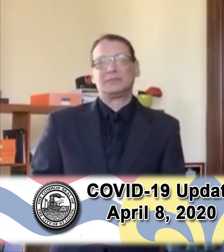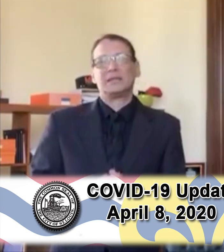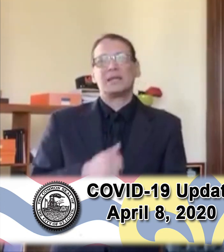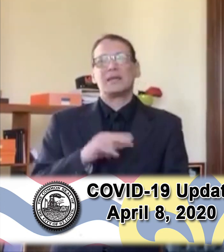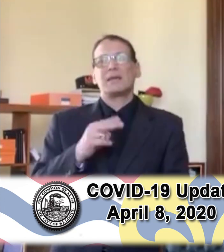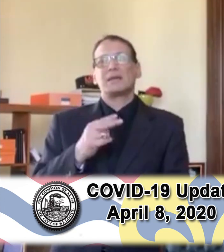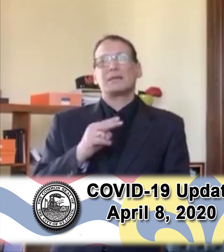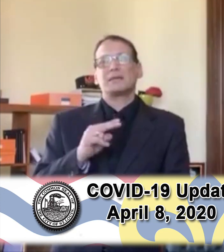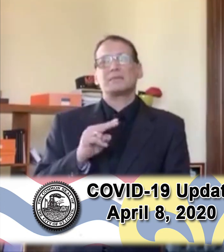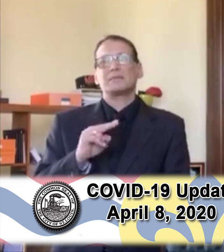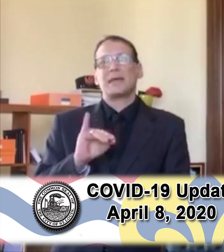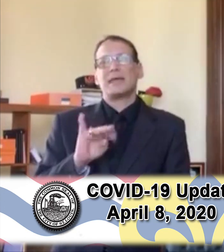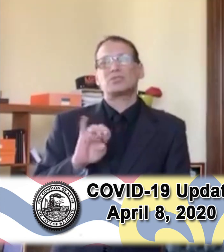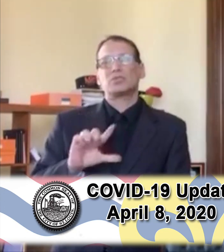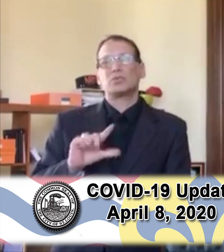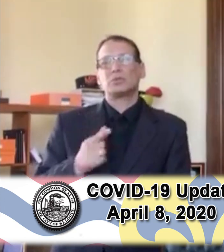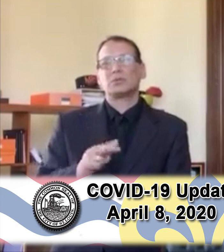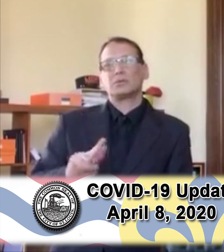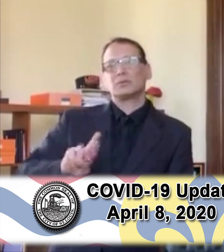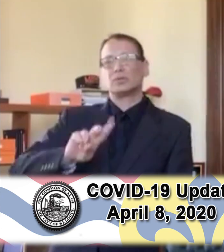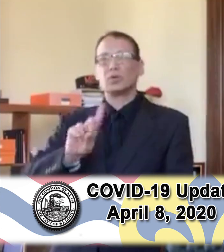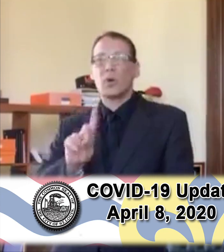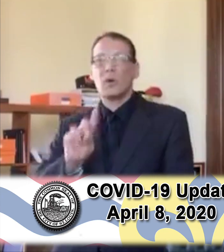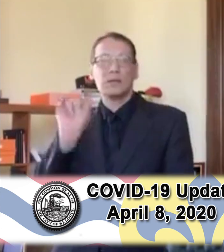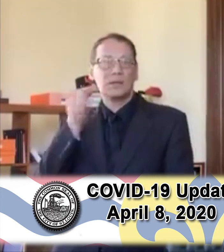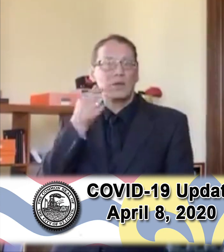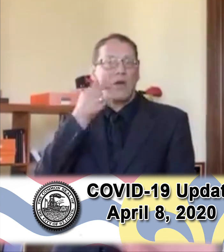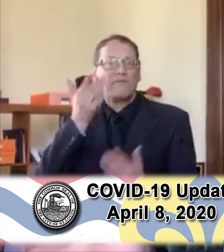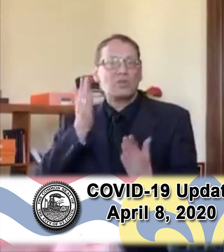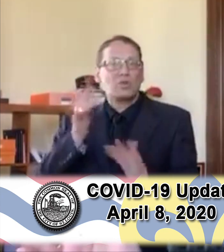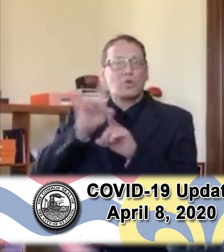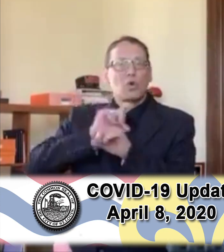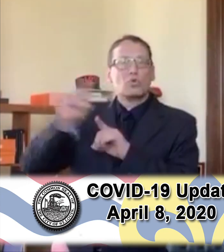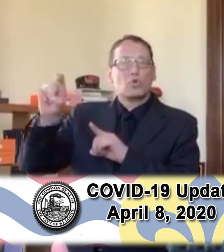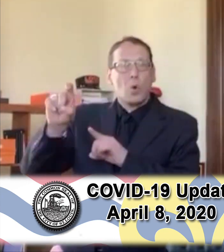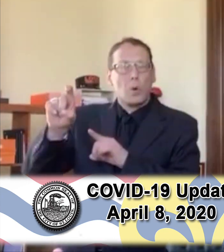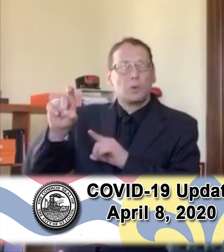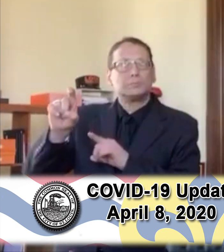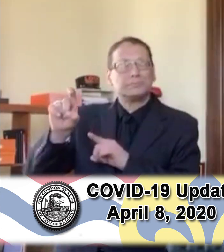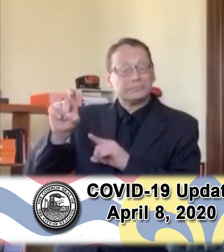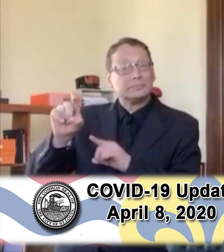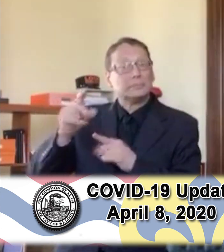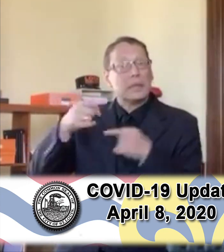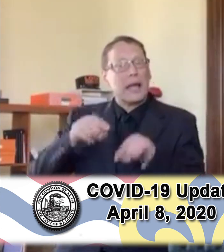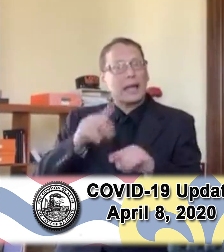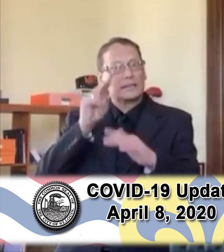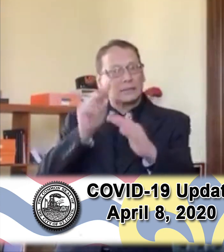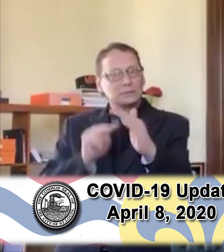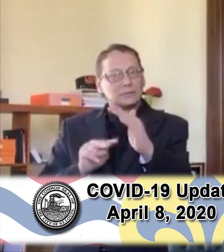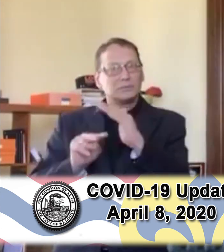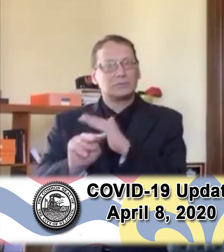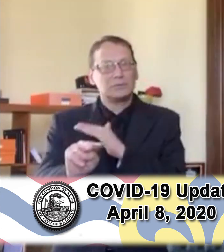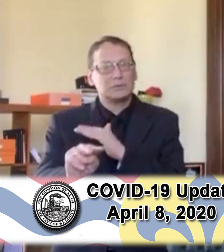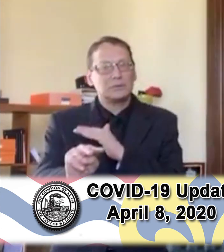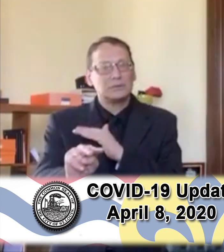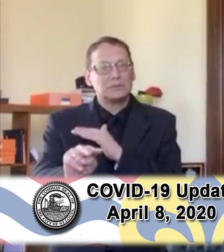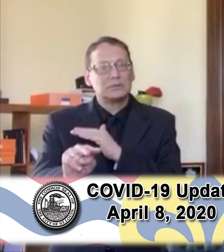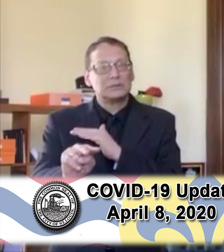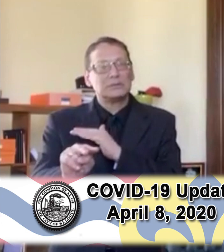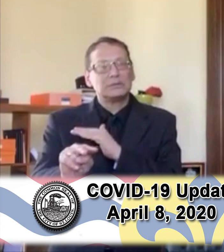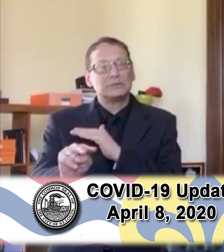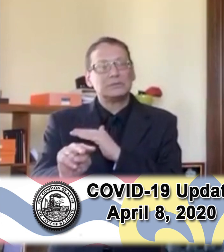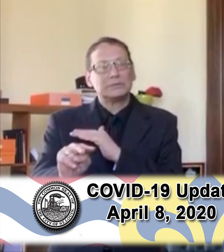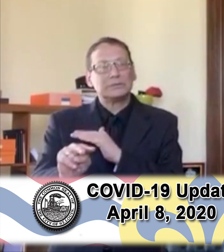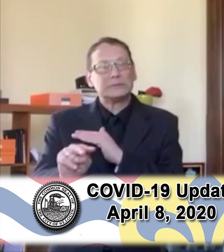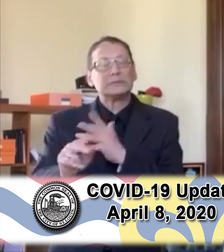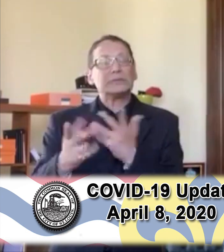or 10 days ago, the governor called up the National Guard. And as we look ahead at the trajectory